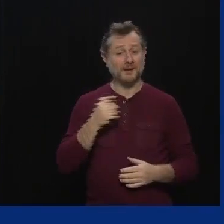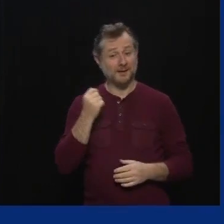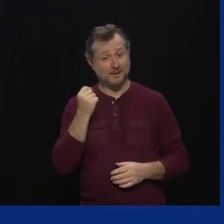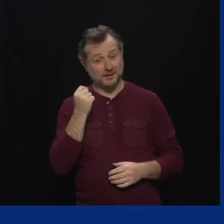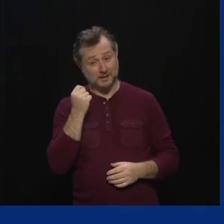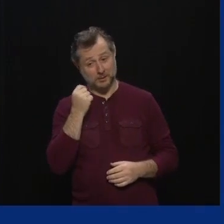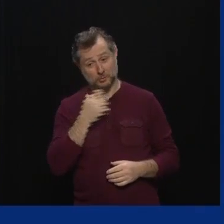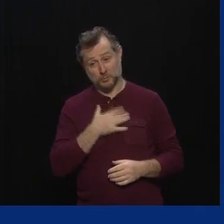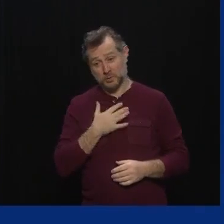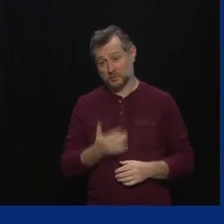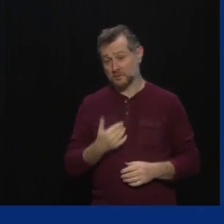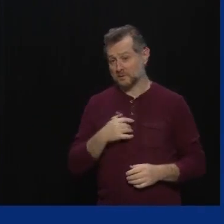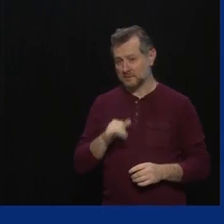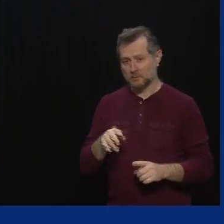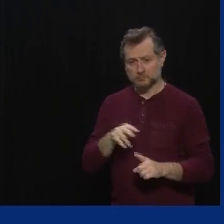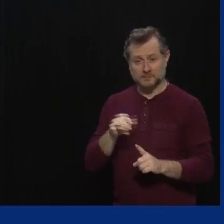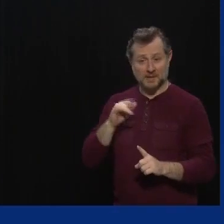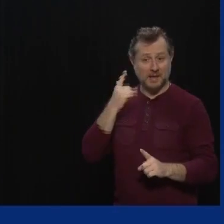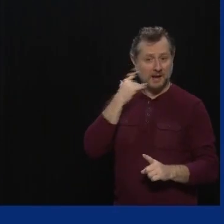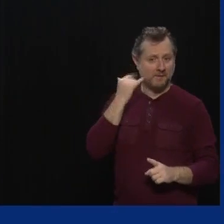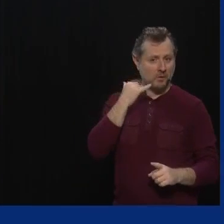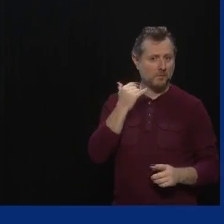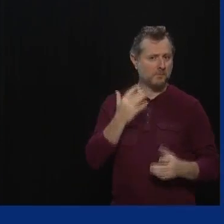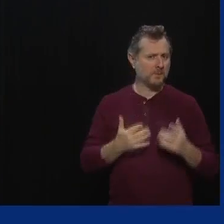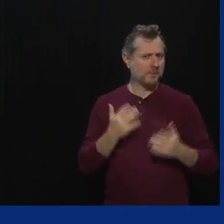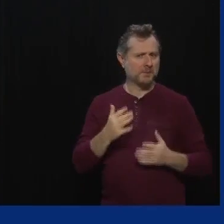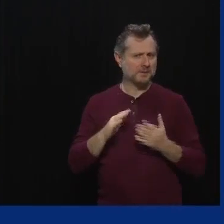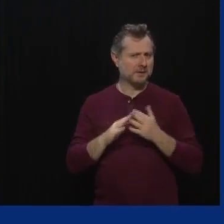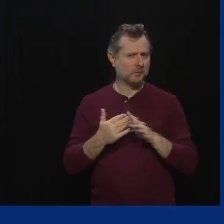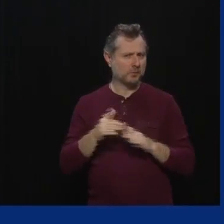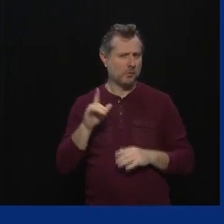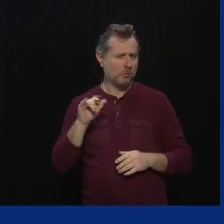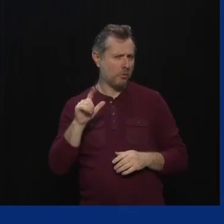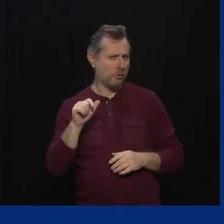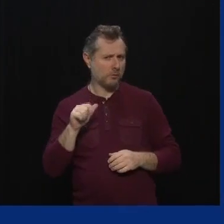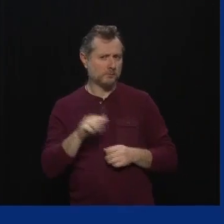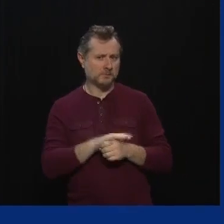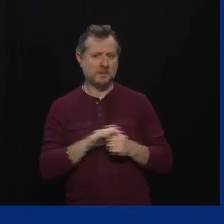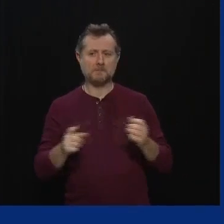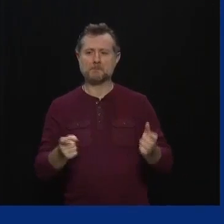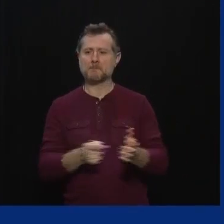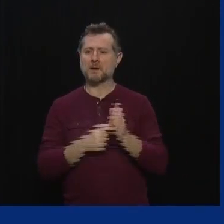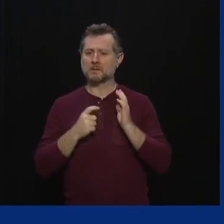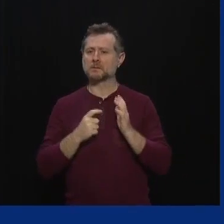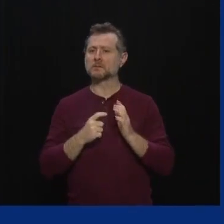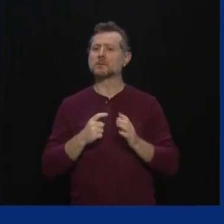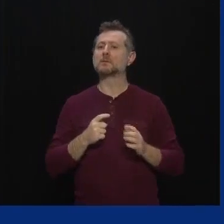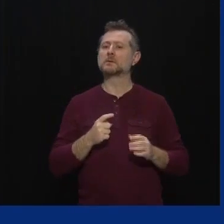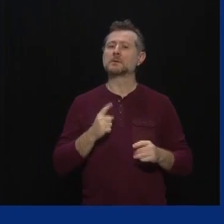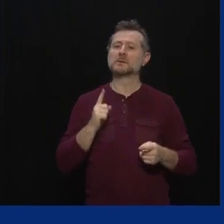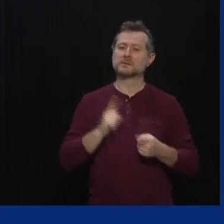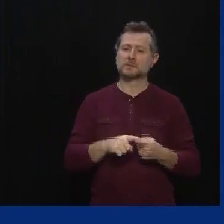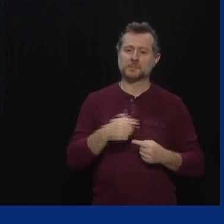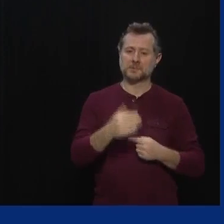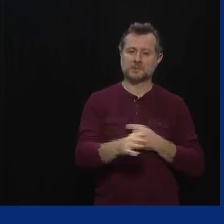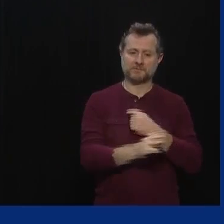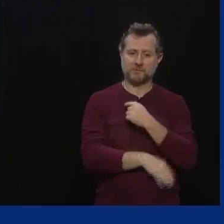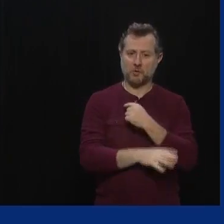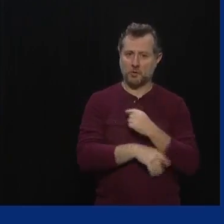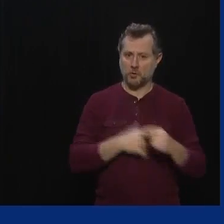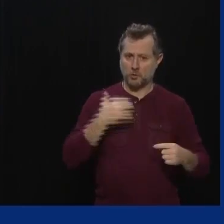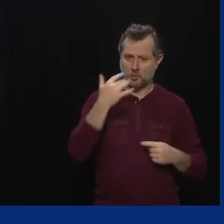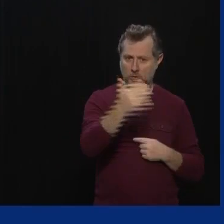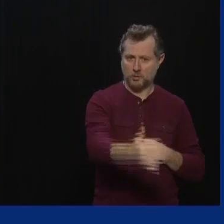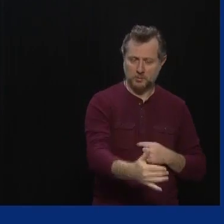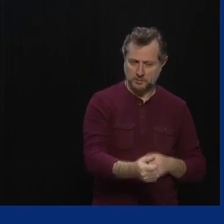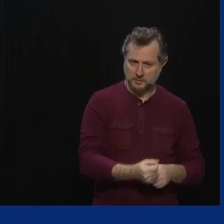said they will mandate that, maybe it's Los Angeles, but for not till next fall. So I want to go by the data, the numbers, and